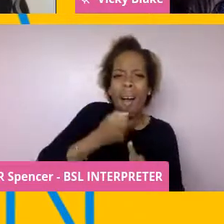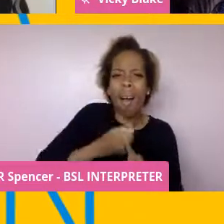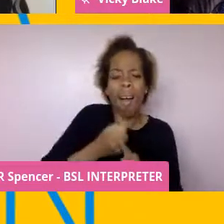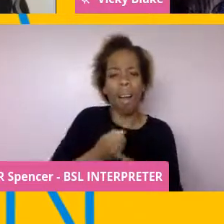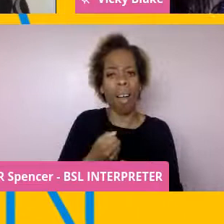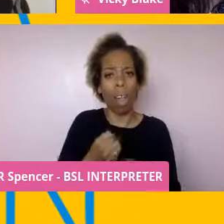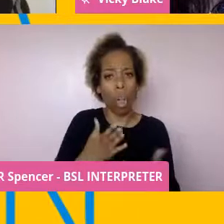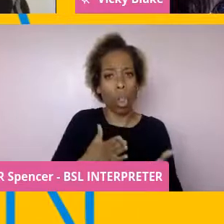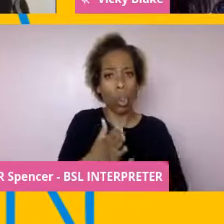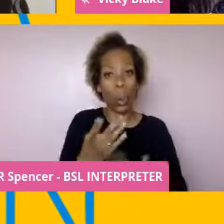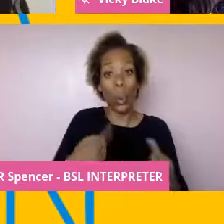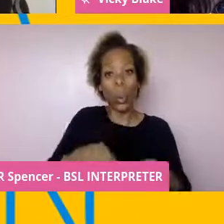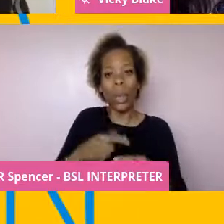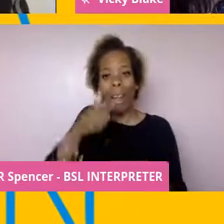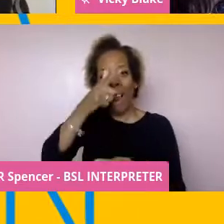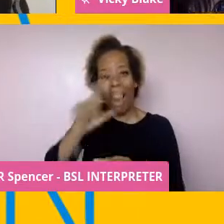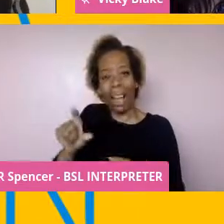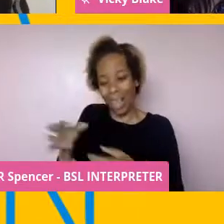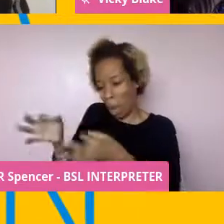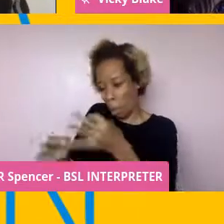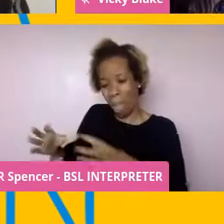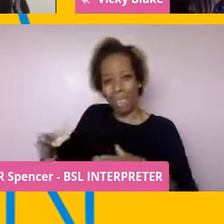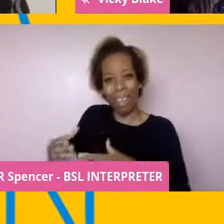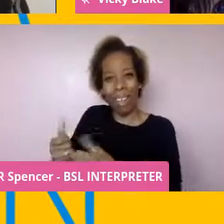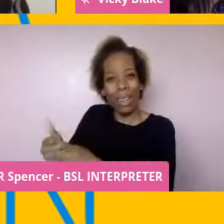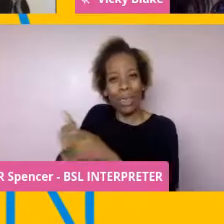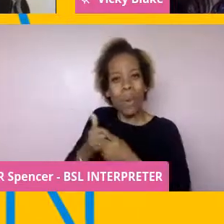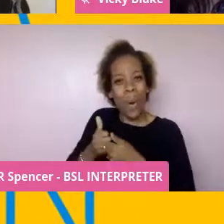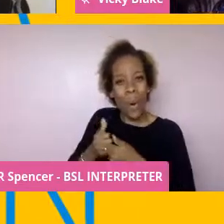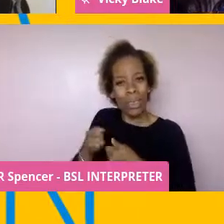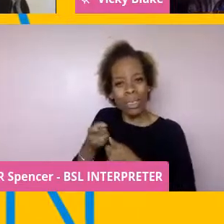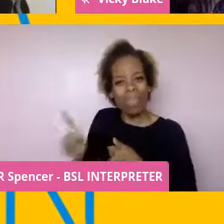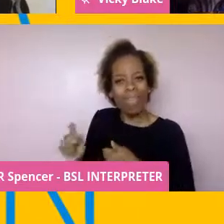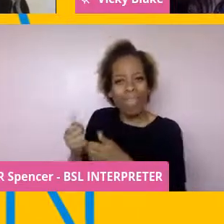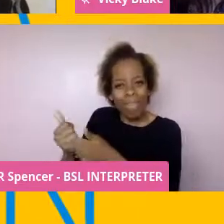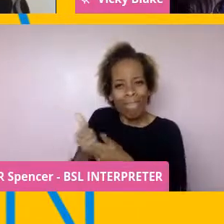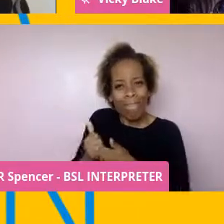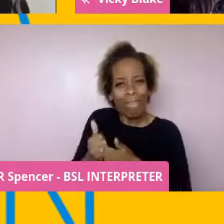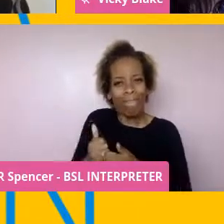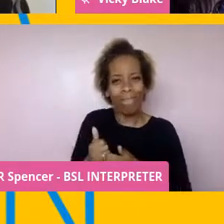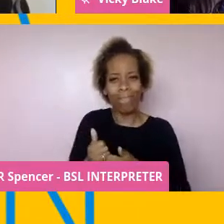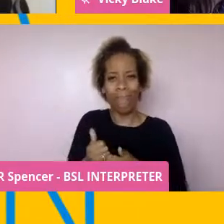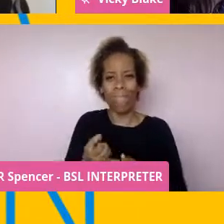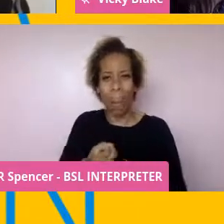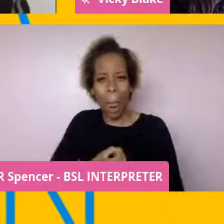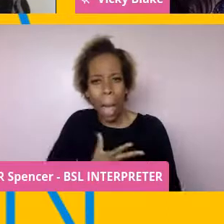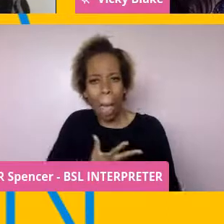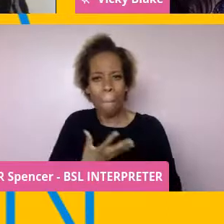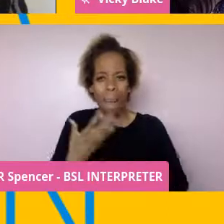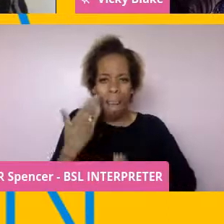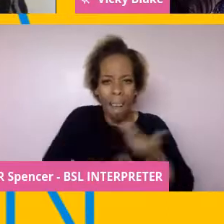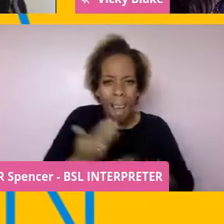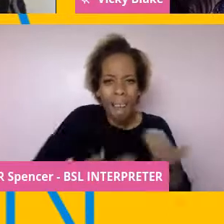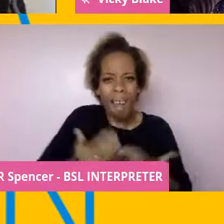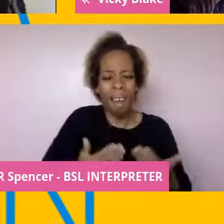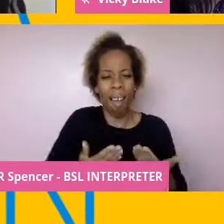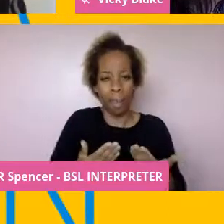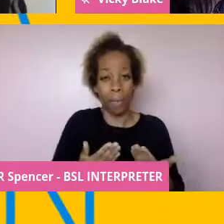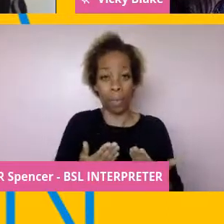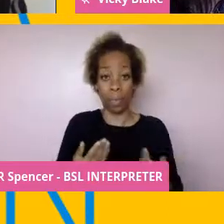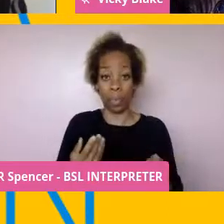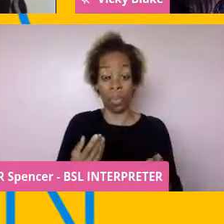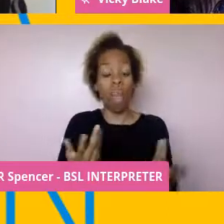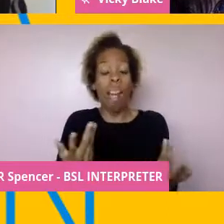that they are receptive to what is going on, and they support the labour movement. So we're in obviously a different position to